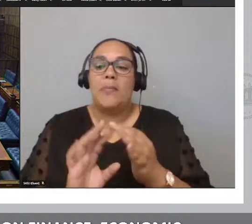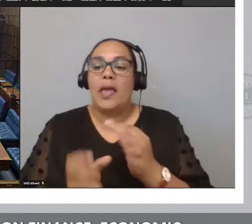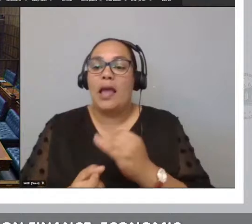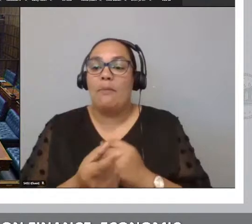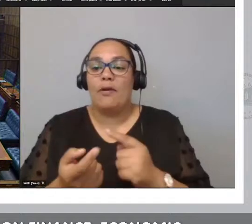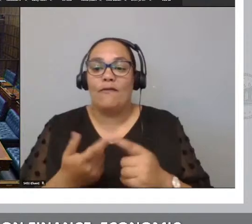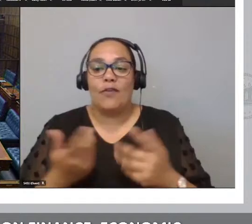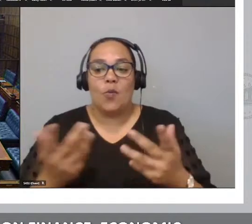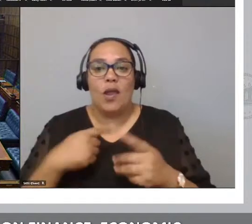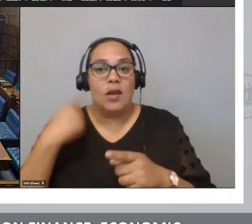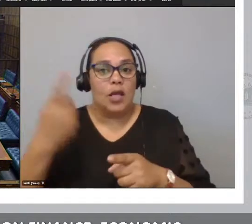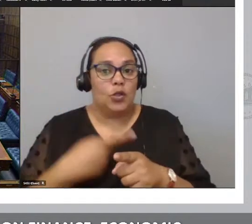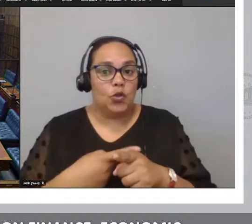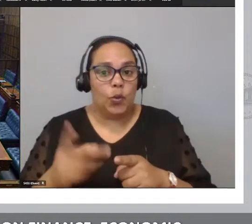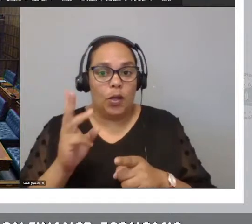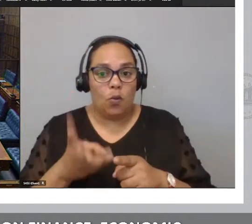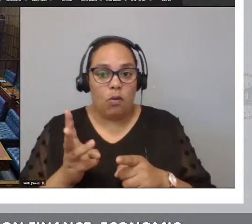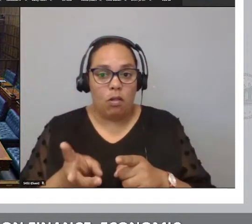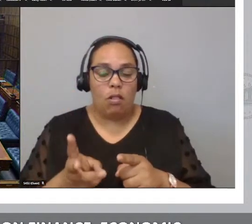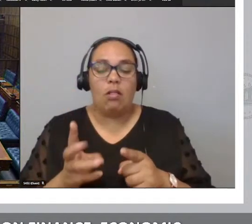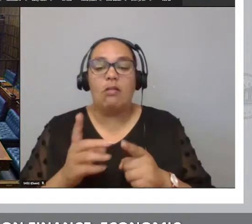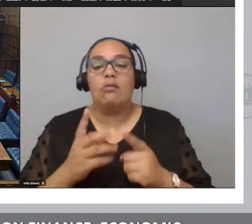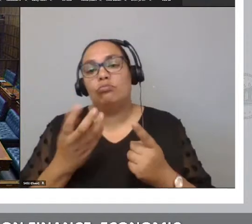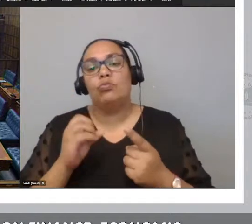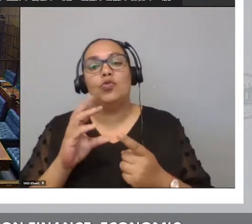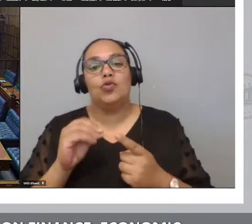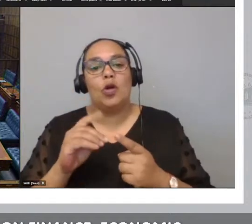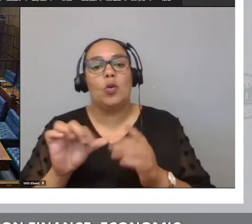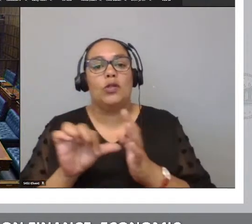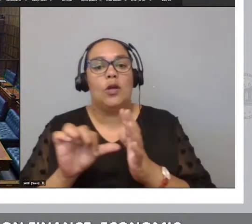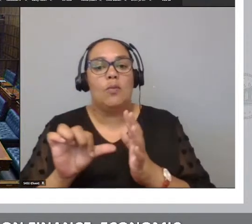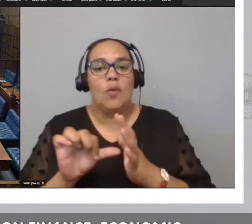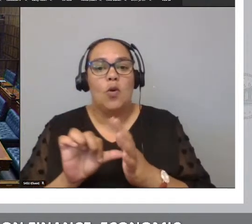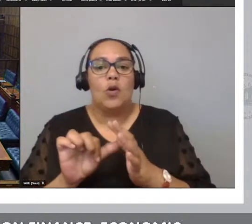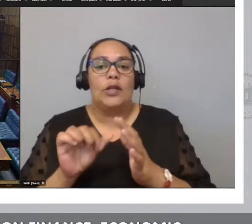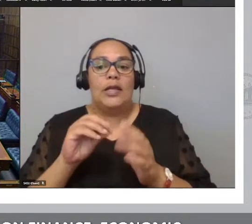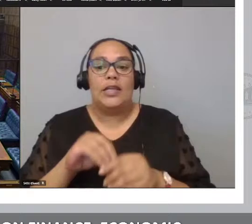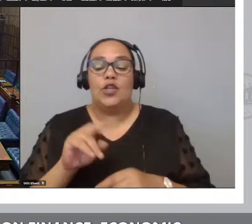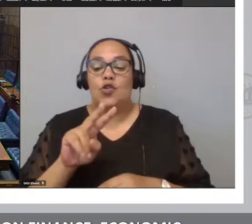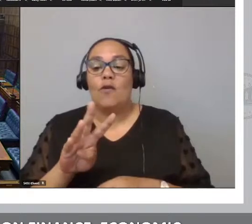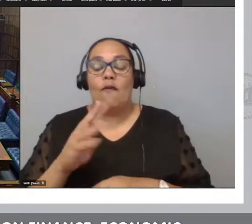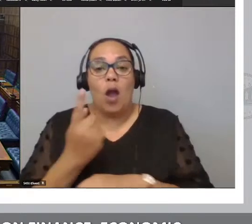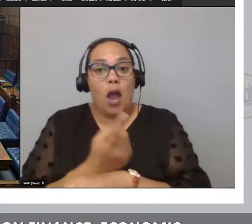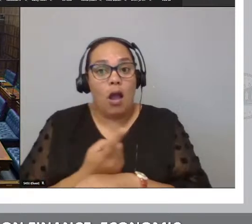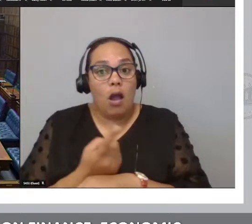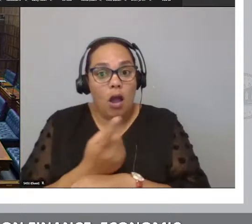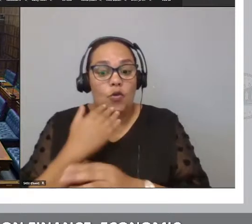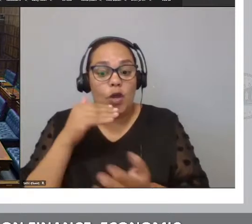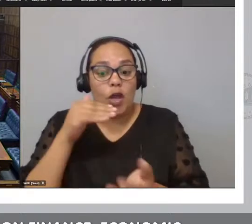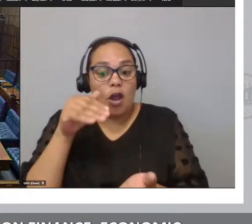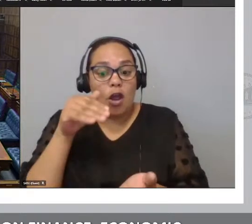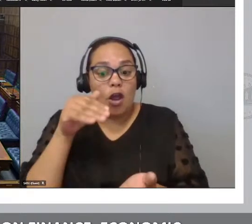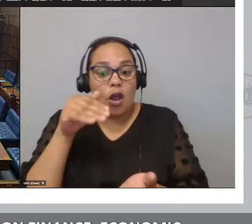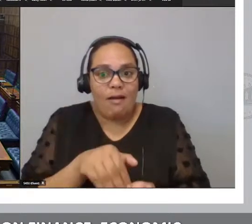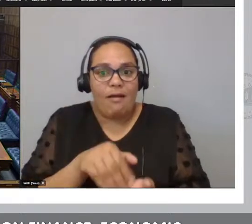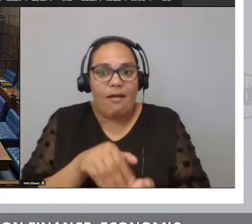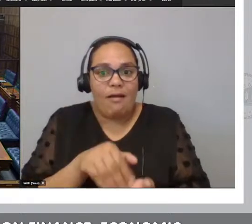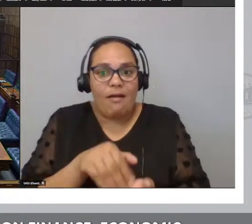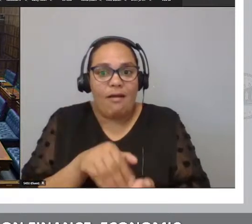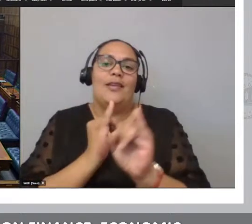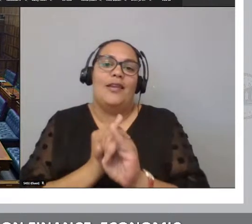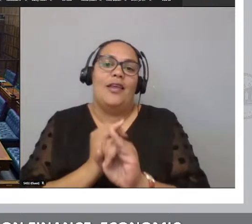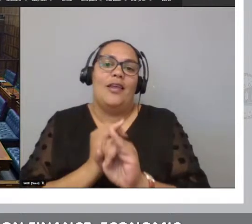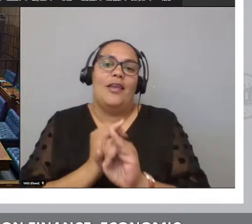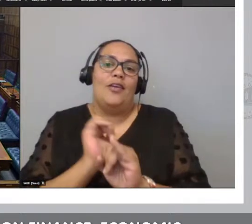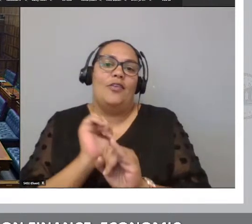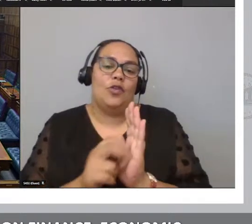from next week um so essentially within 24 hours of arrival is international good